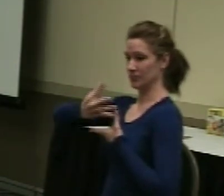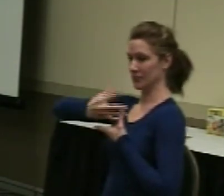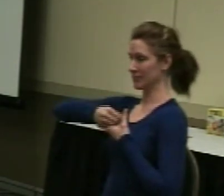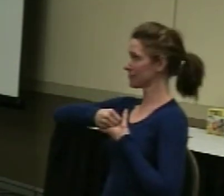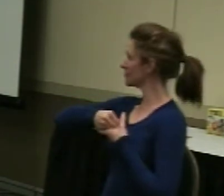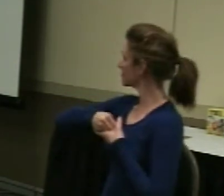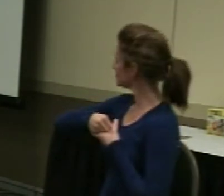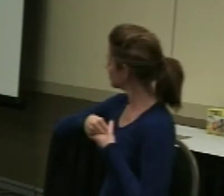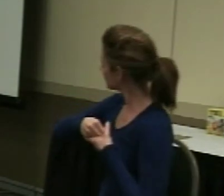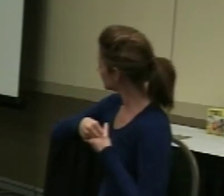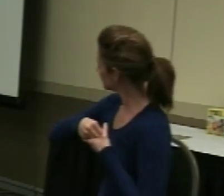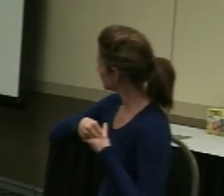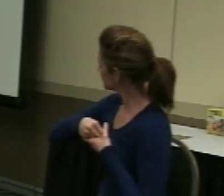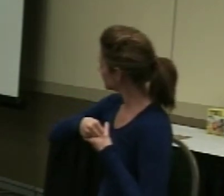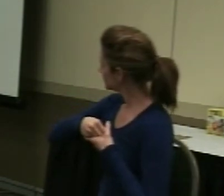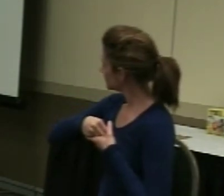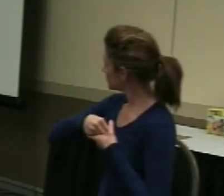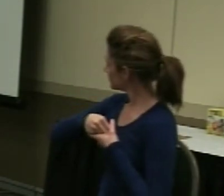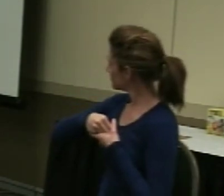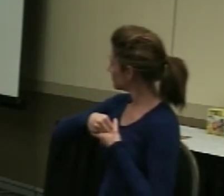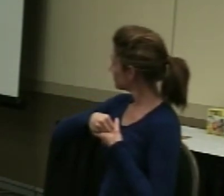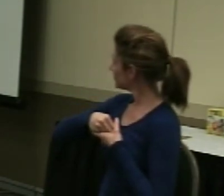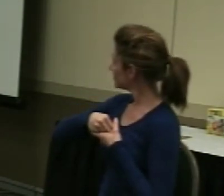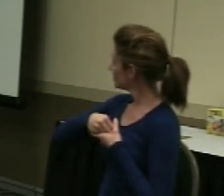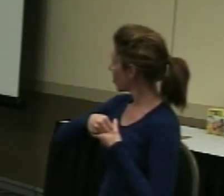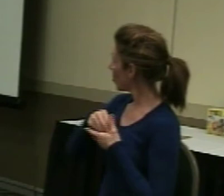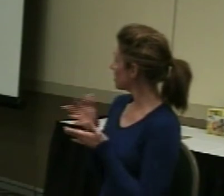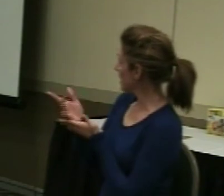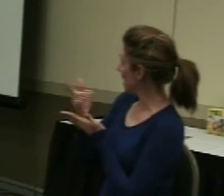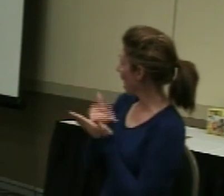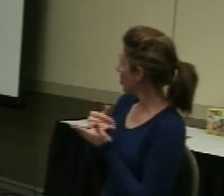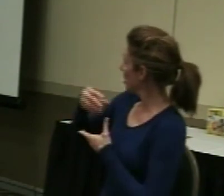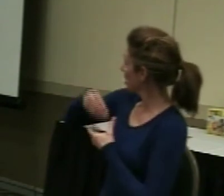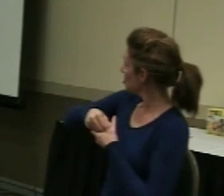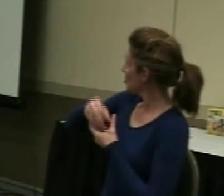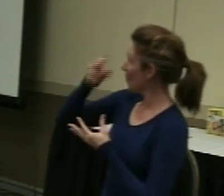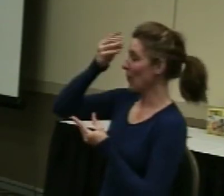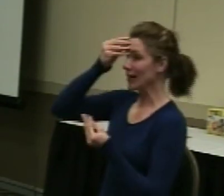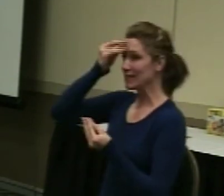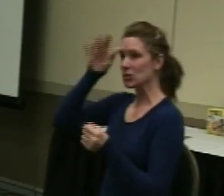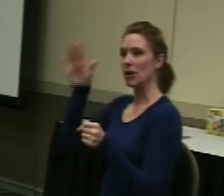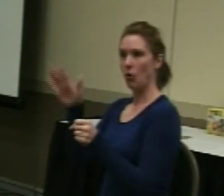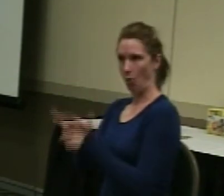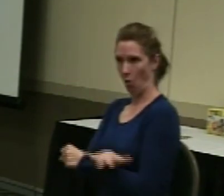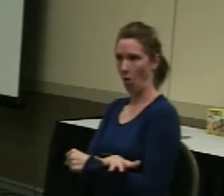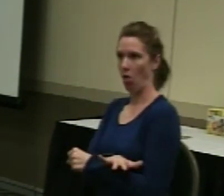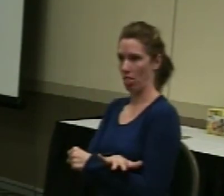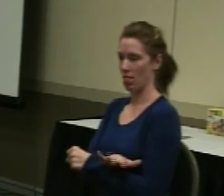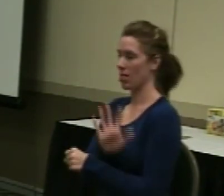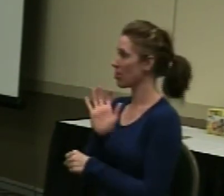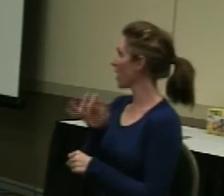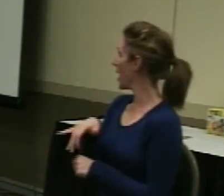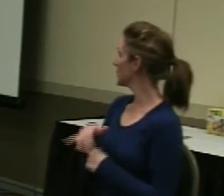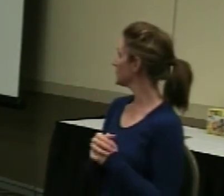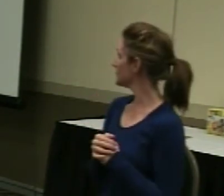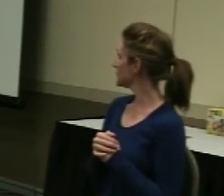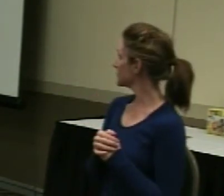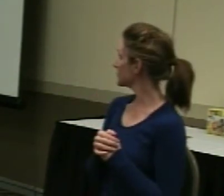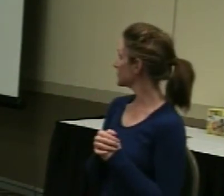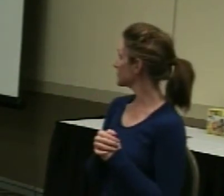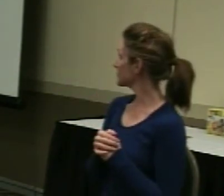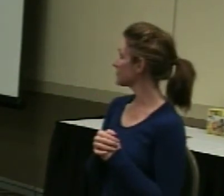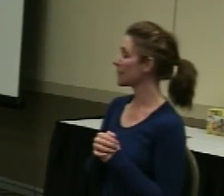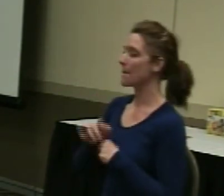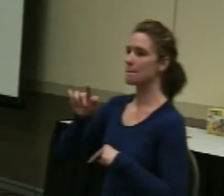whole. So obviously we're going to take a little peek at the dictionary and see what it is that's meant by the notion of aggregating.